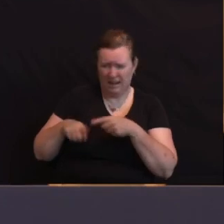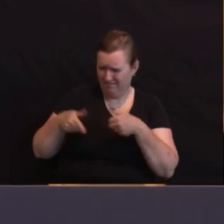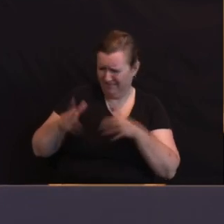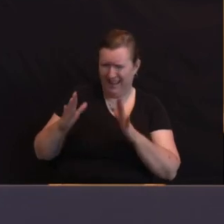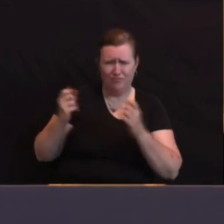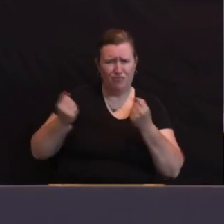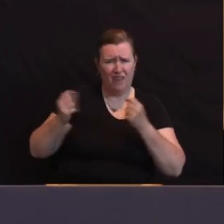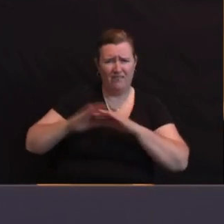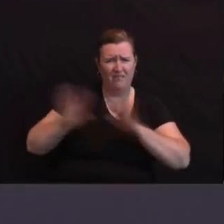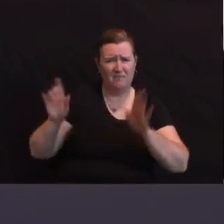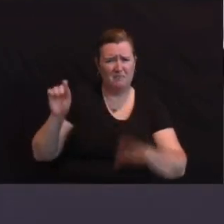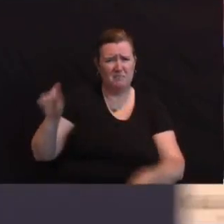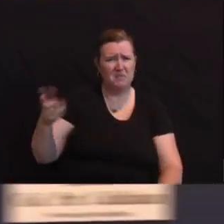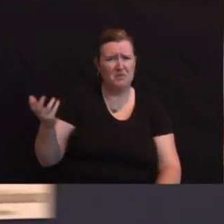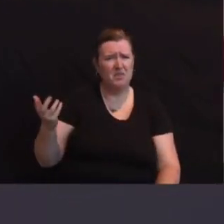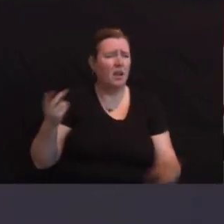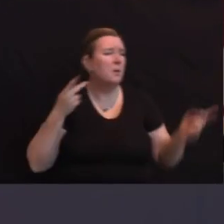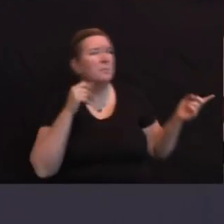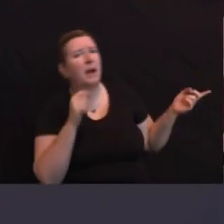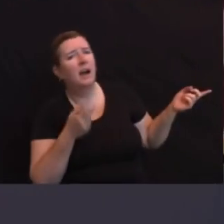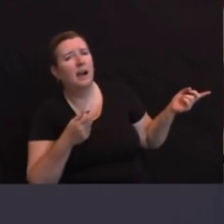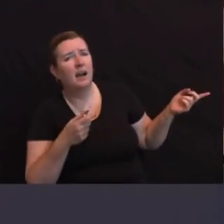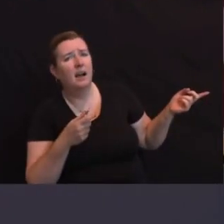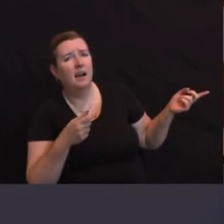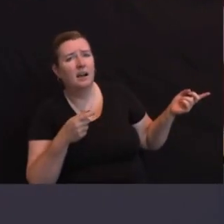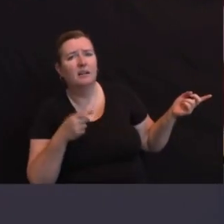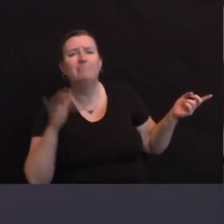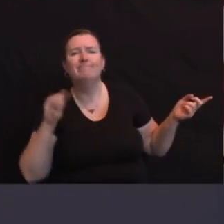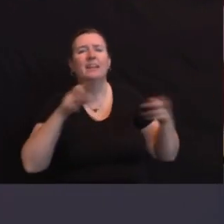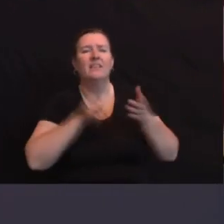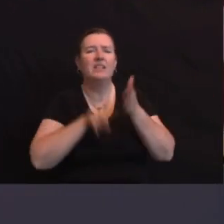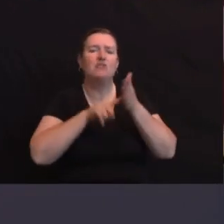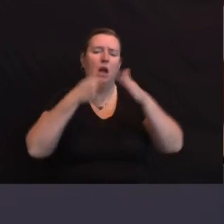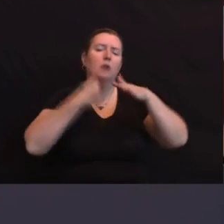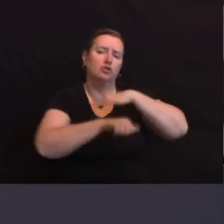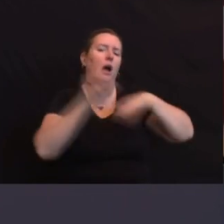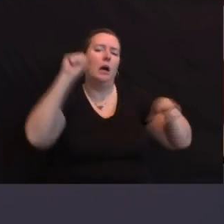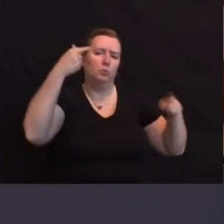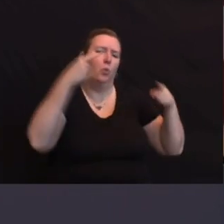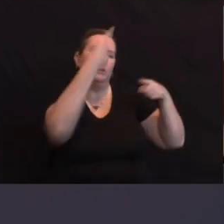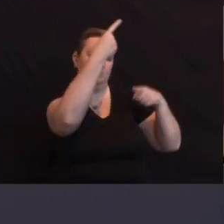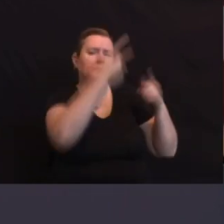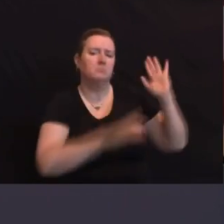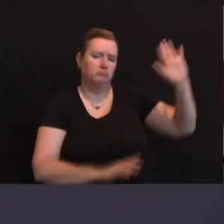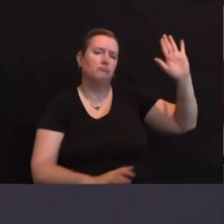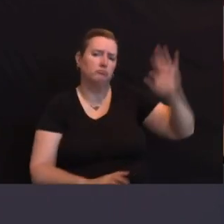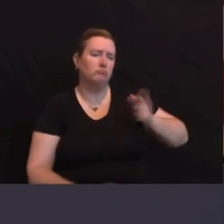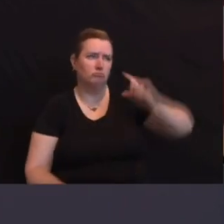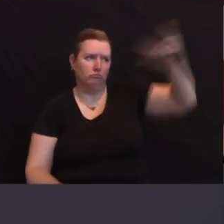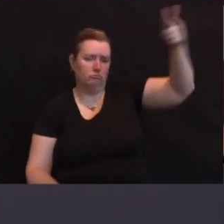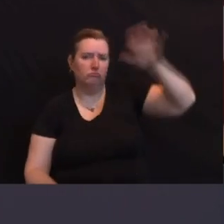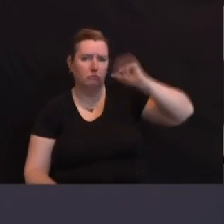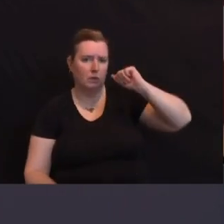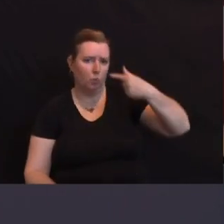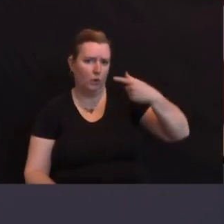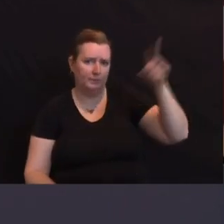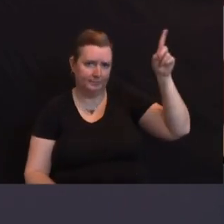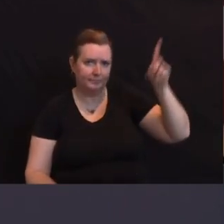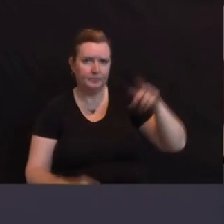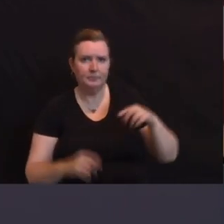add? I would just say that investigation does fall under the Attorney General's office, but whether it's the theft by deception,